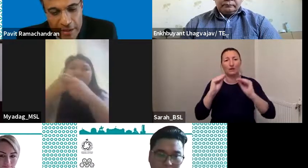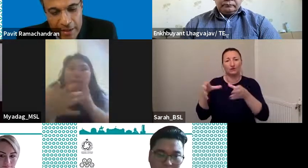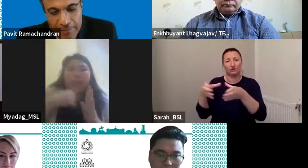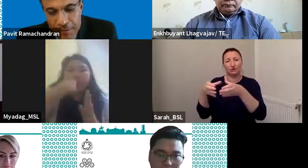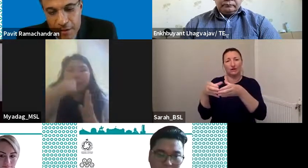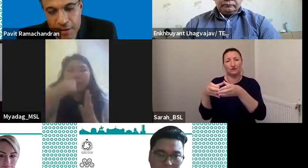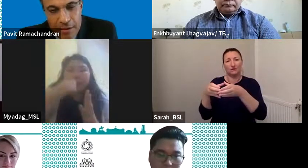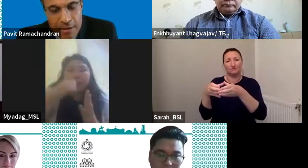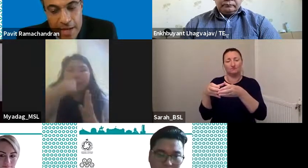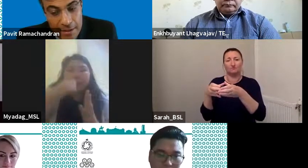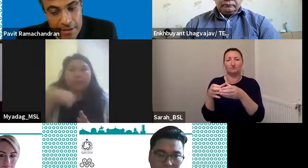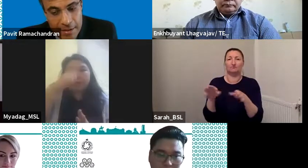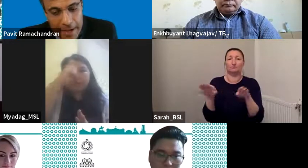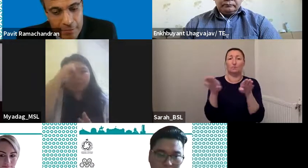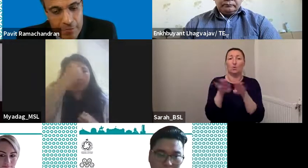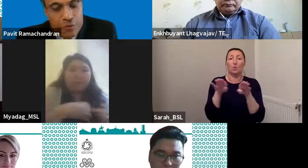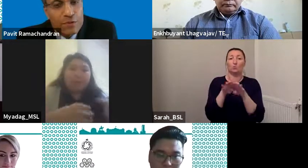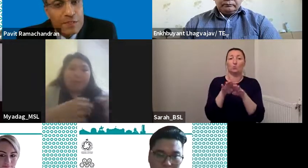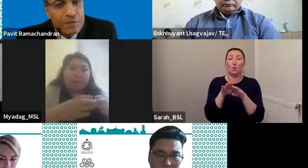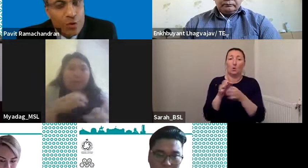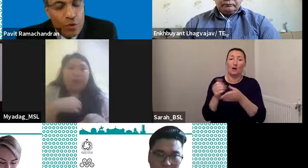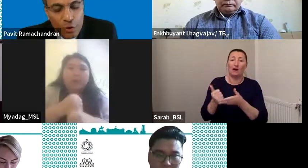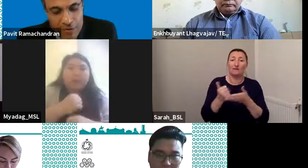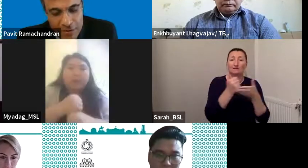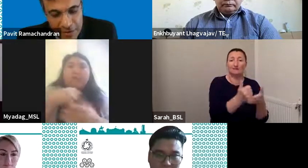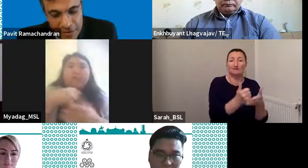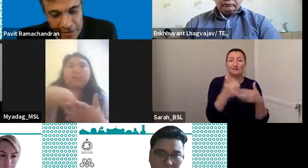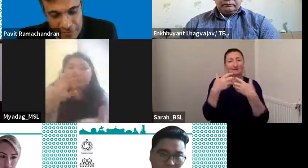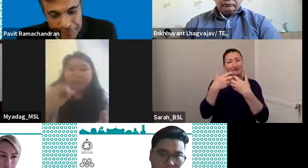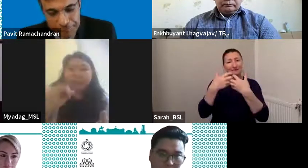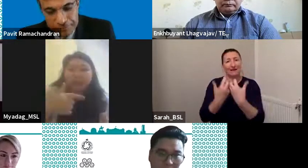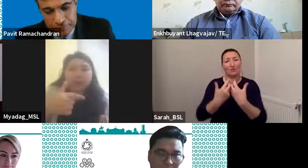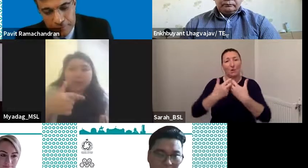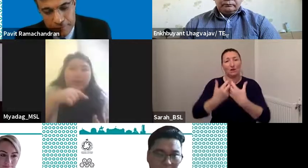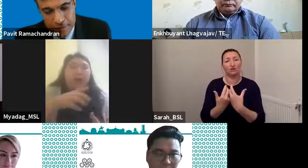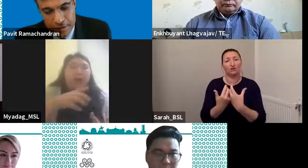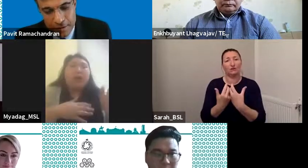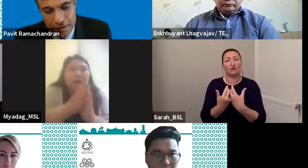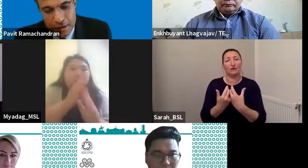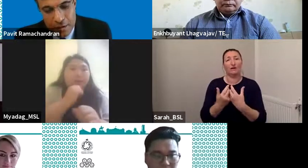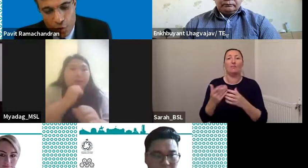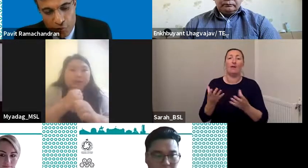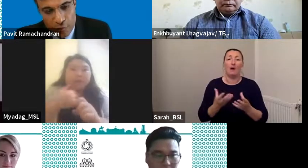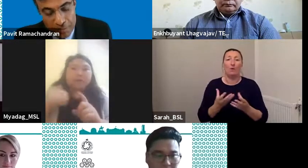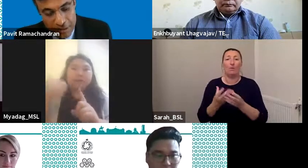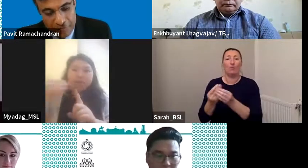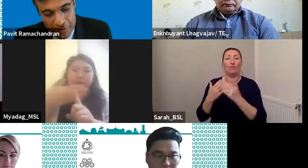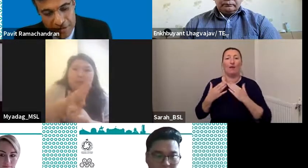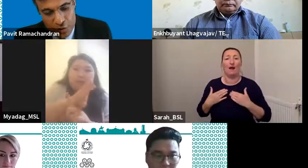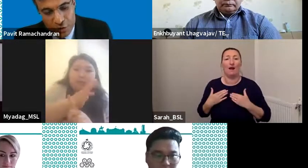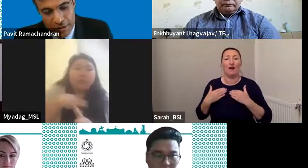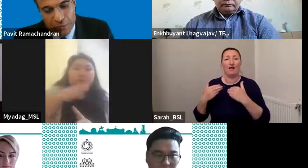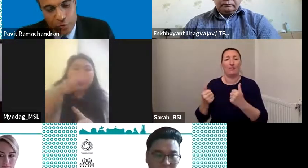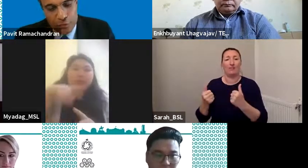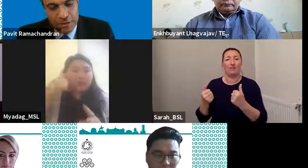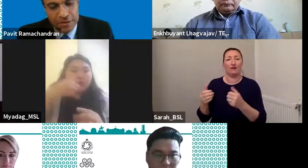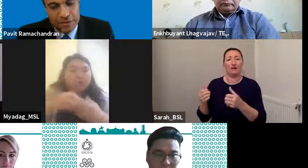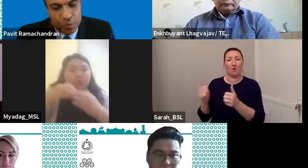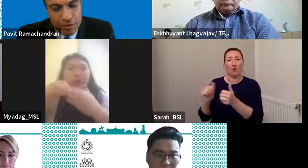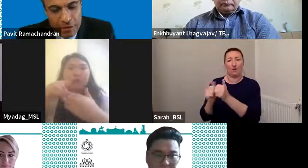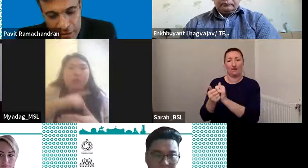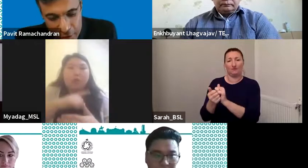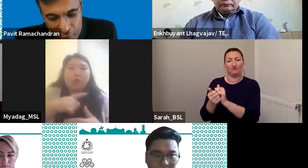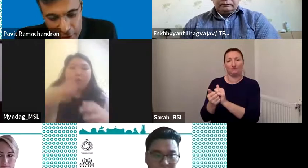also providing catalytic help to teams on all of these areas. What we believe very strongly that what